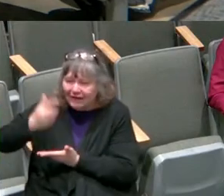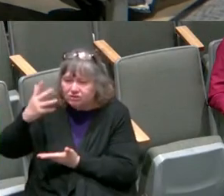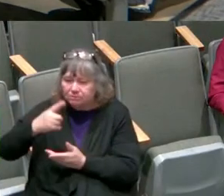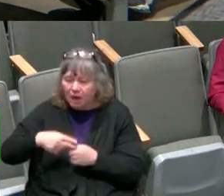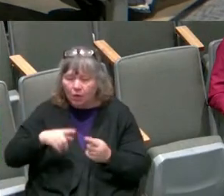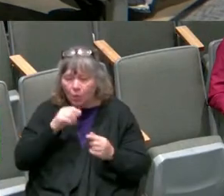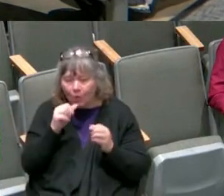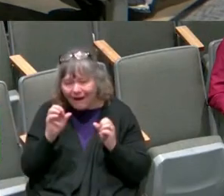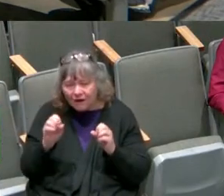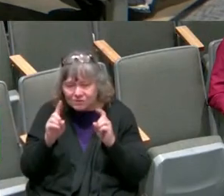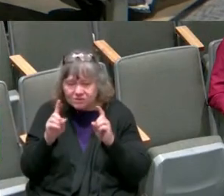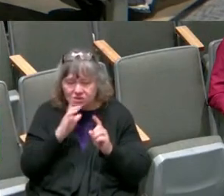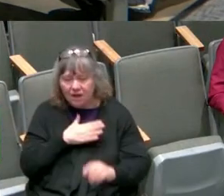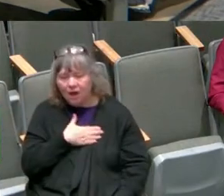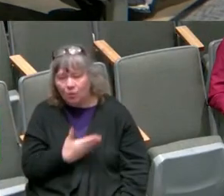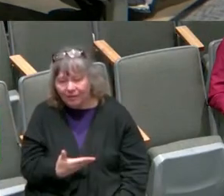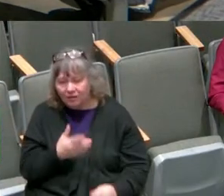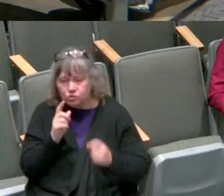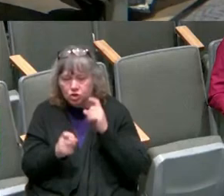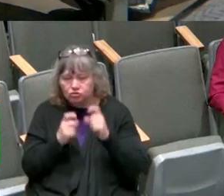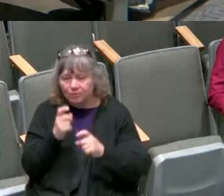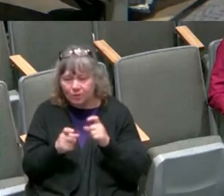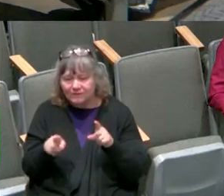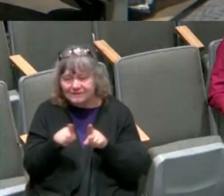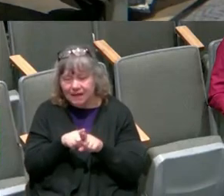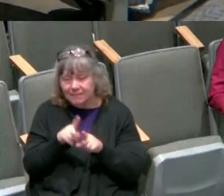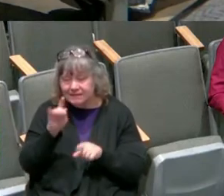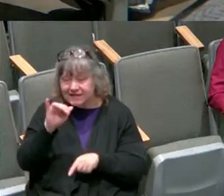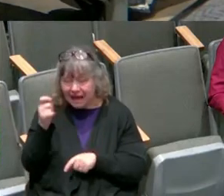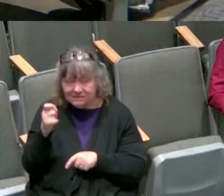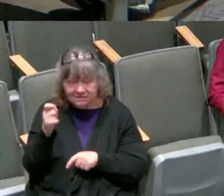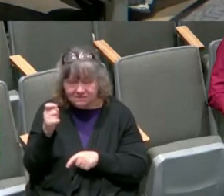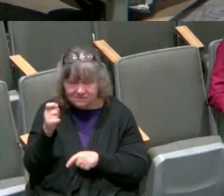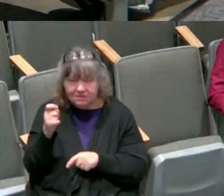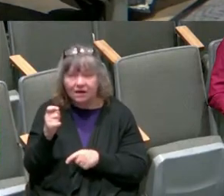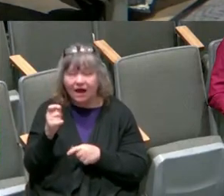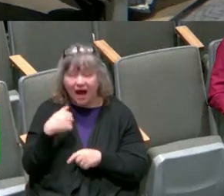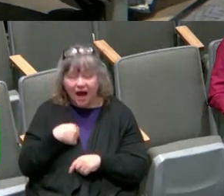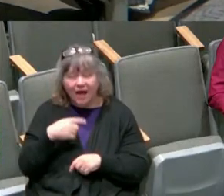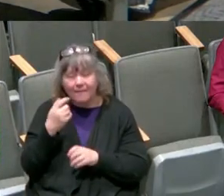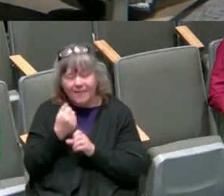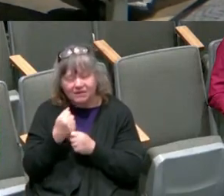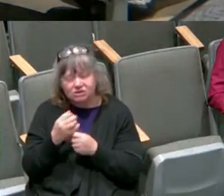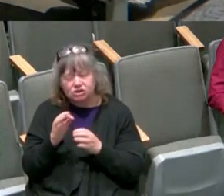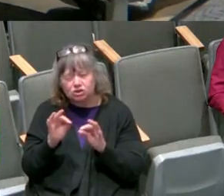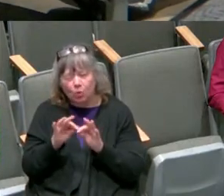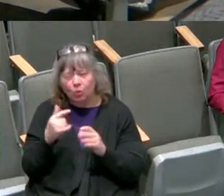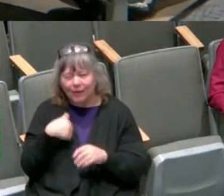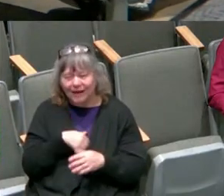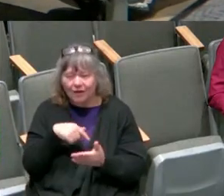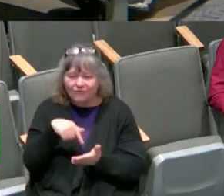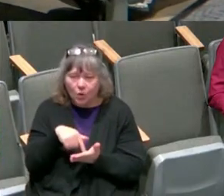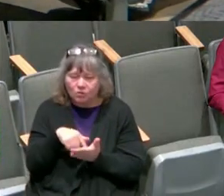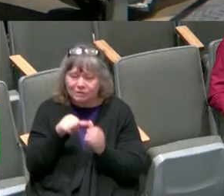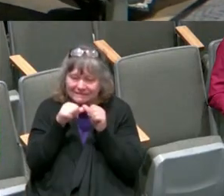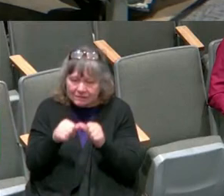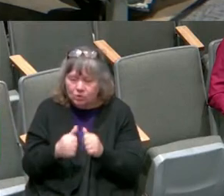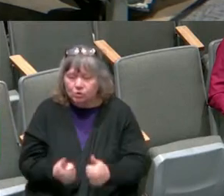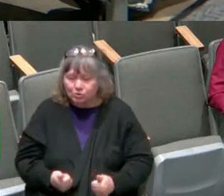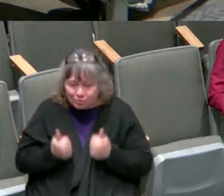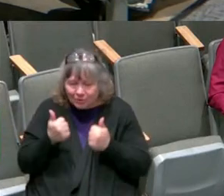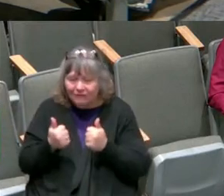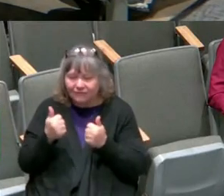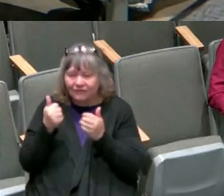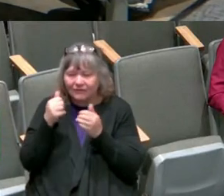educated and willing to contribute to the same tax base that we are all pulling from it makes it so we can afford to continue to live